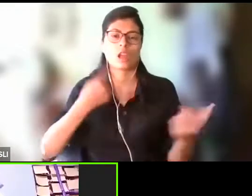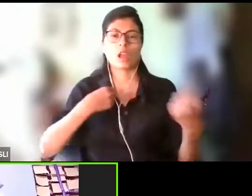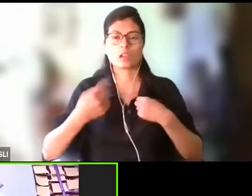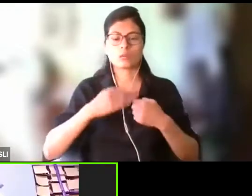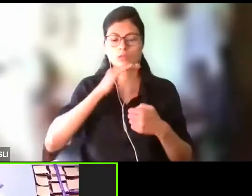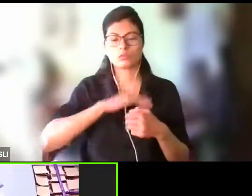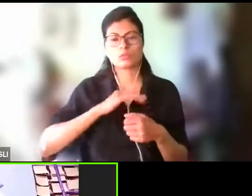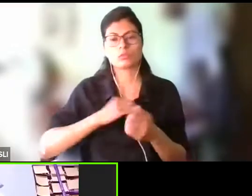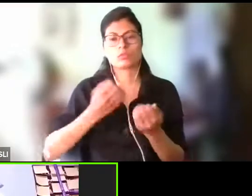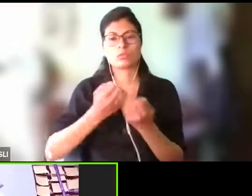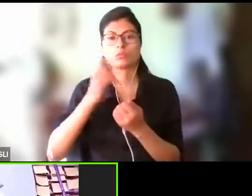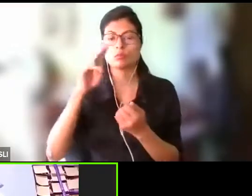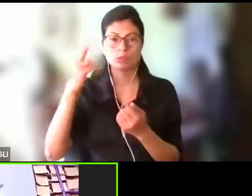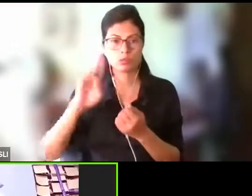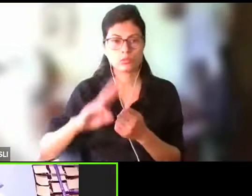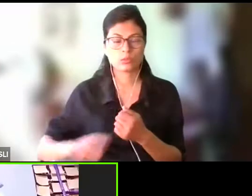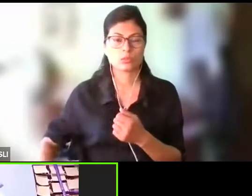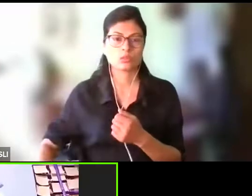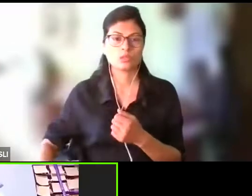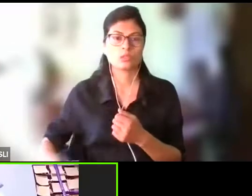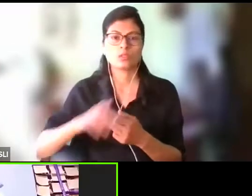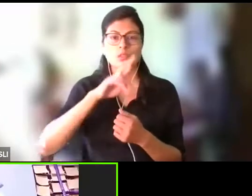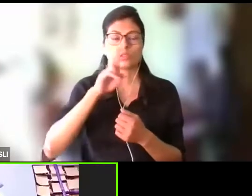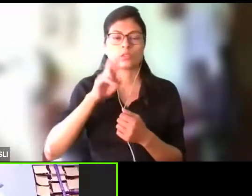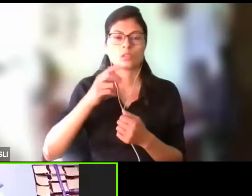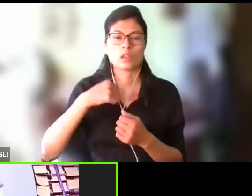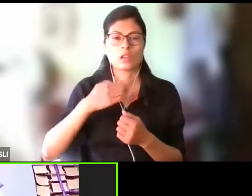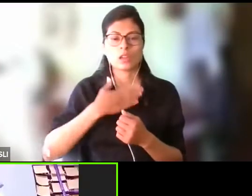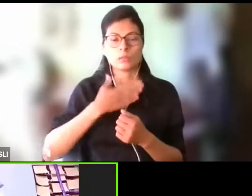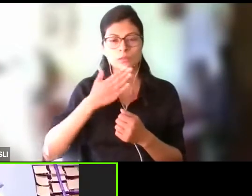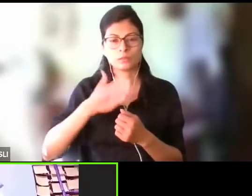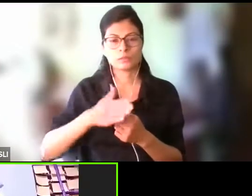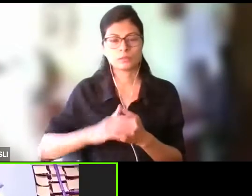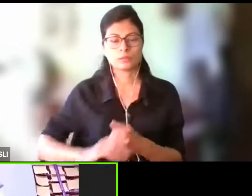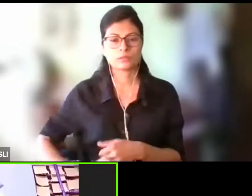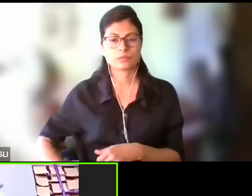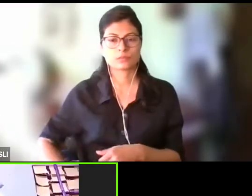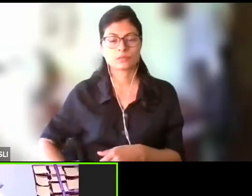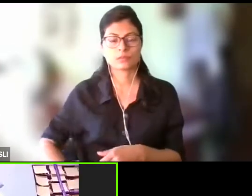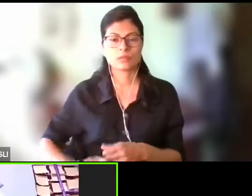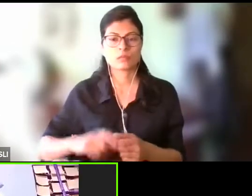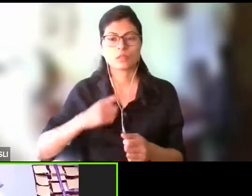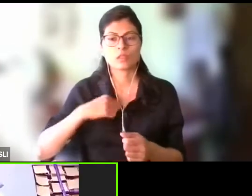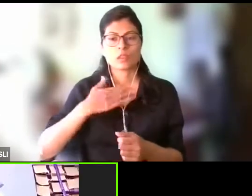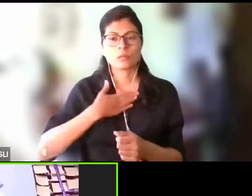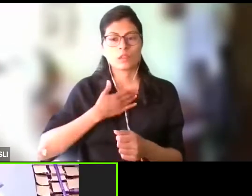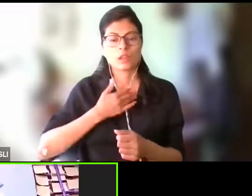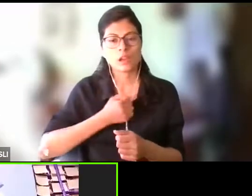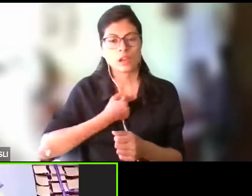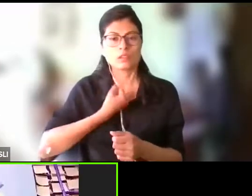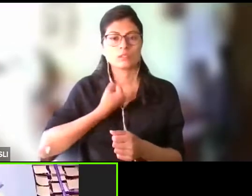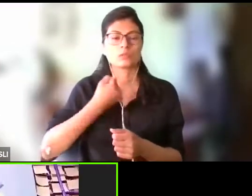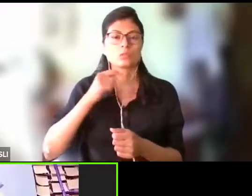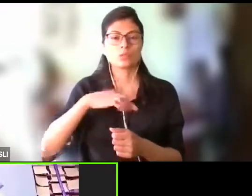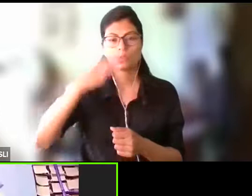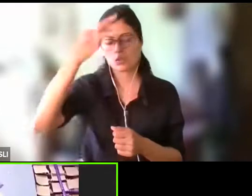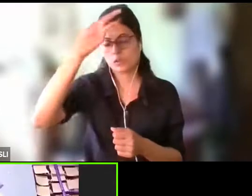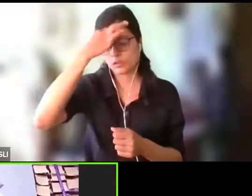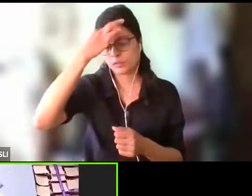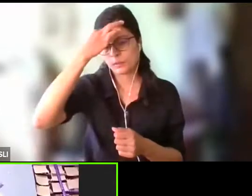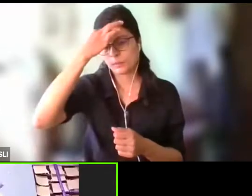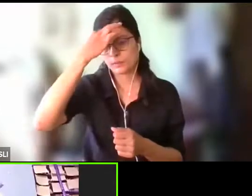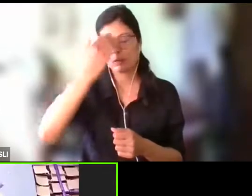send our women back home. Our students in our centers had to stop going because of the crisis, since the separatists were